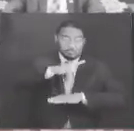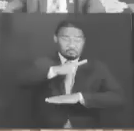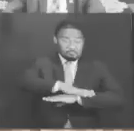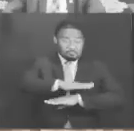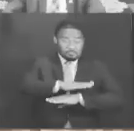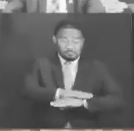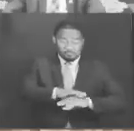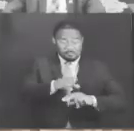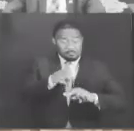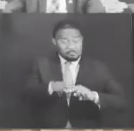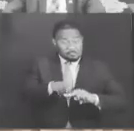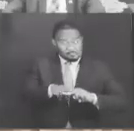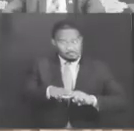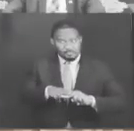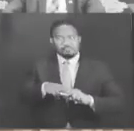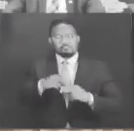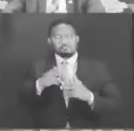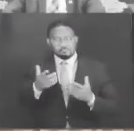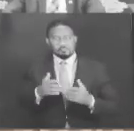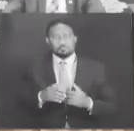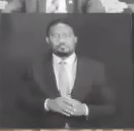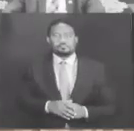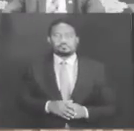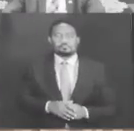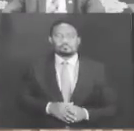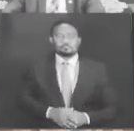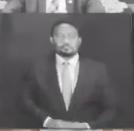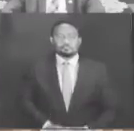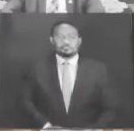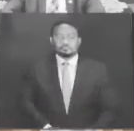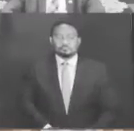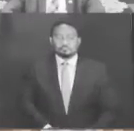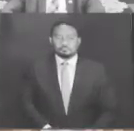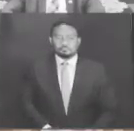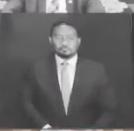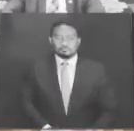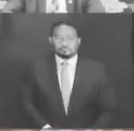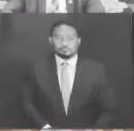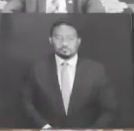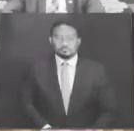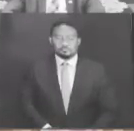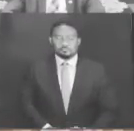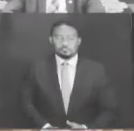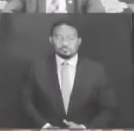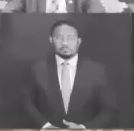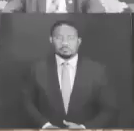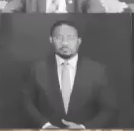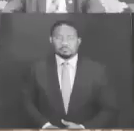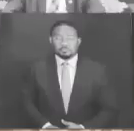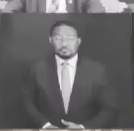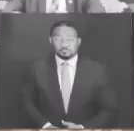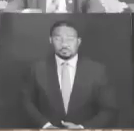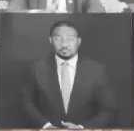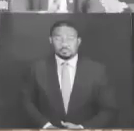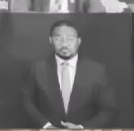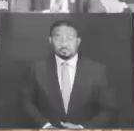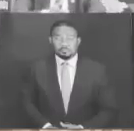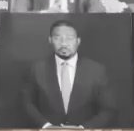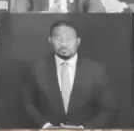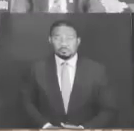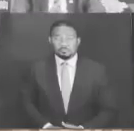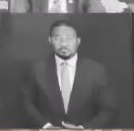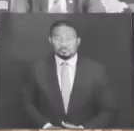Mr. Speaker, in order for the assemblies not to use this amount for the purposes of the administration and monitoring and